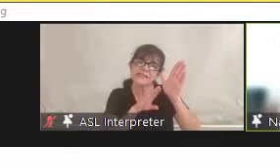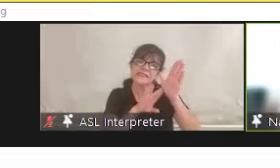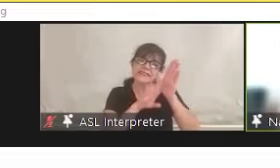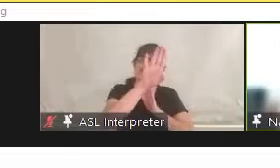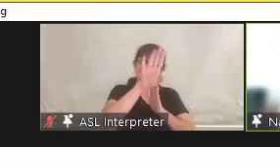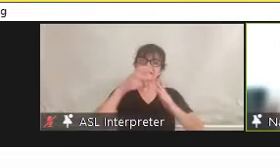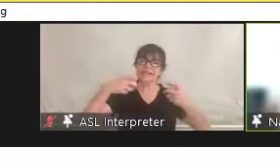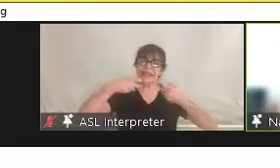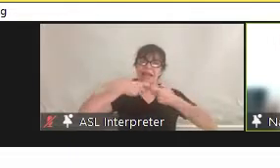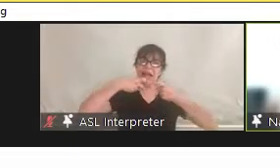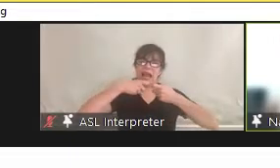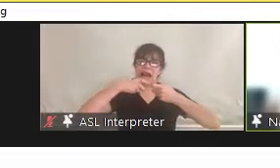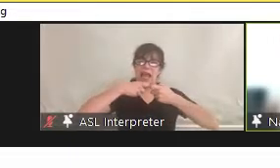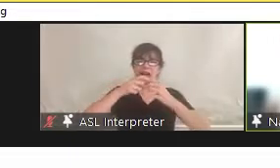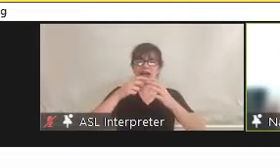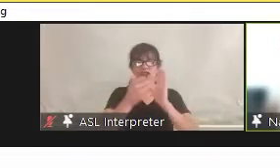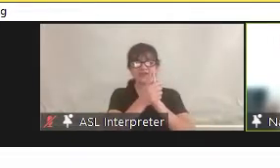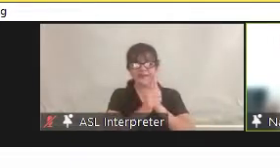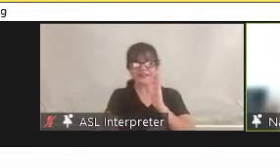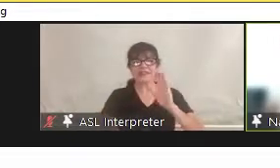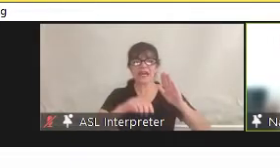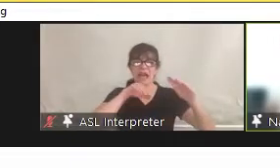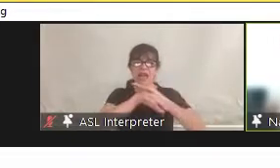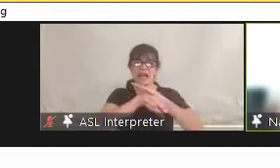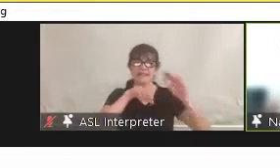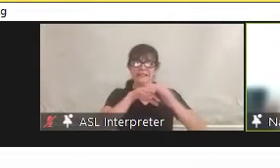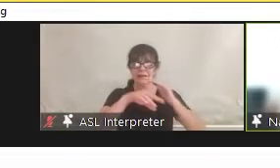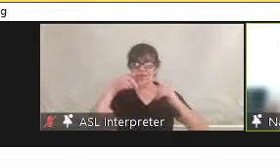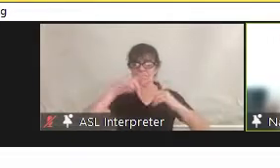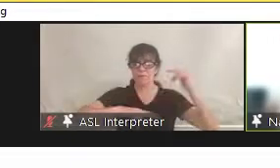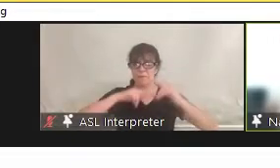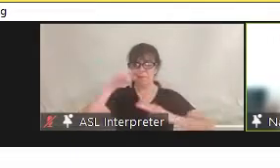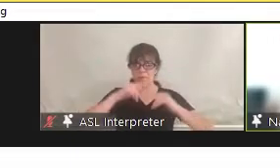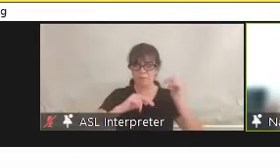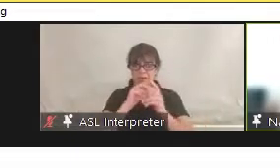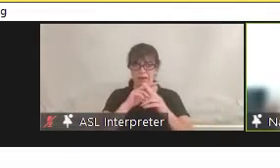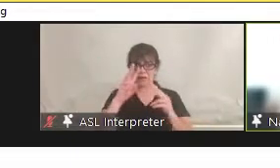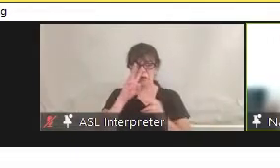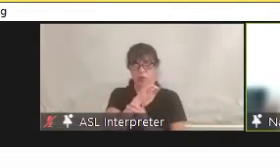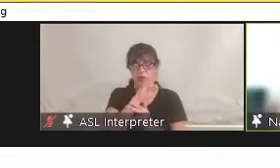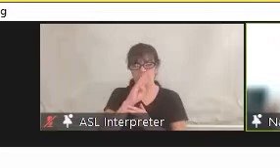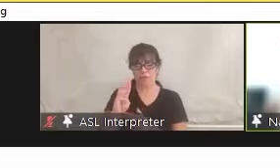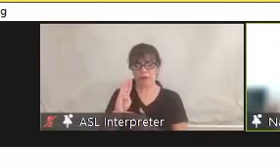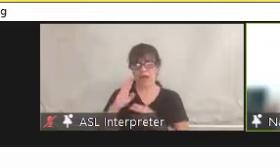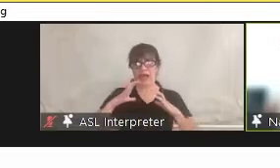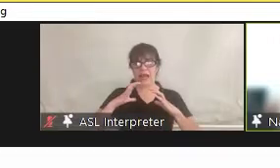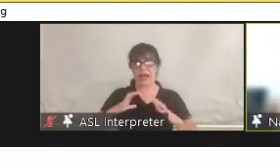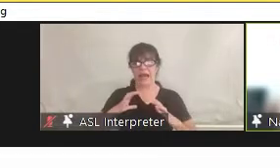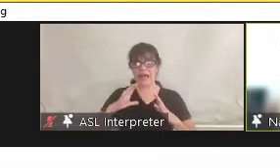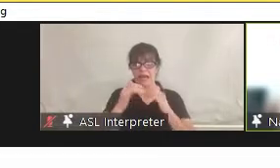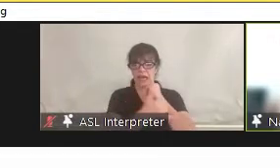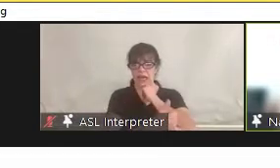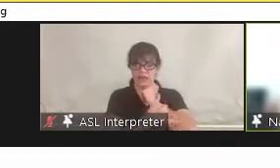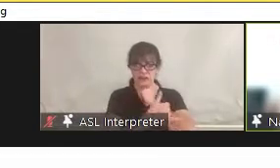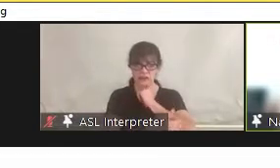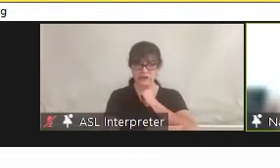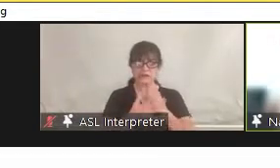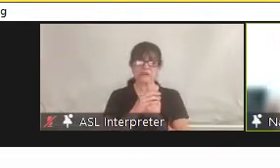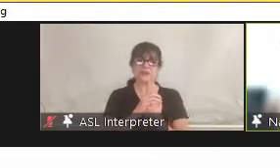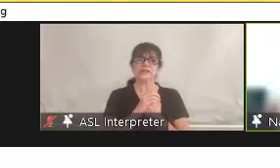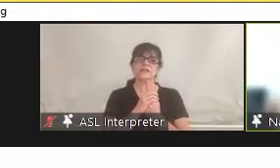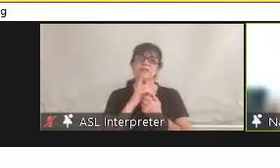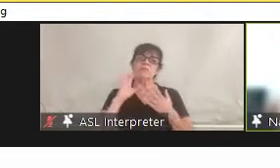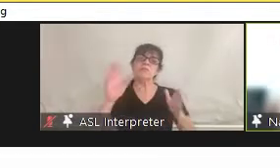efficiency, accessibility of building infrastructure in the World Bank's client countries by providing